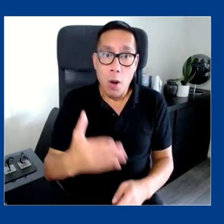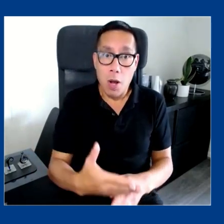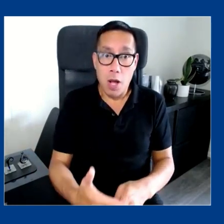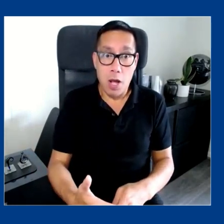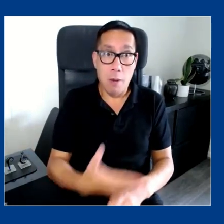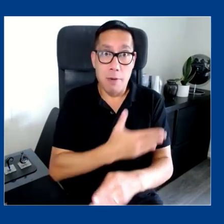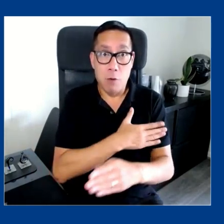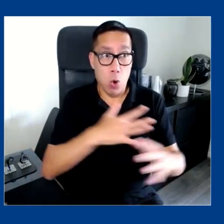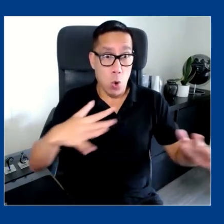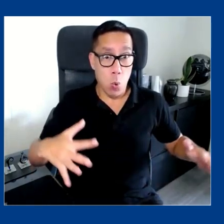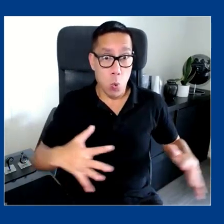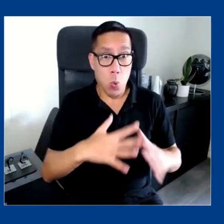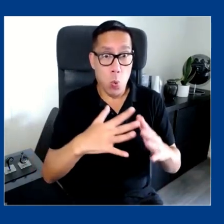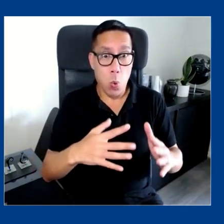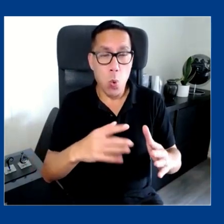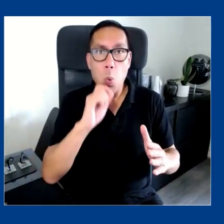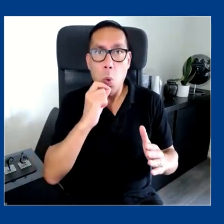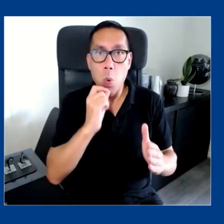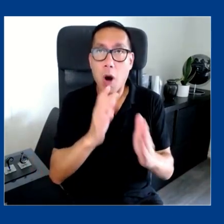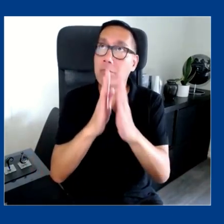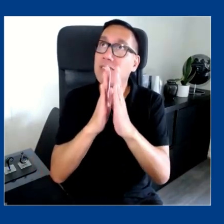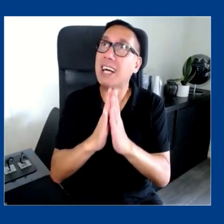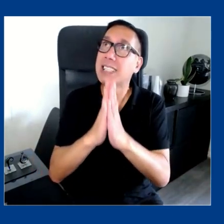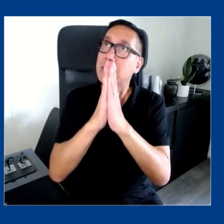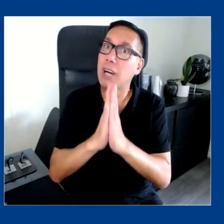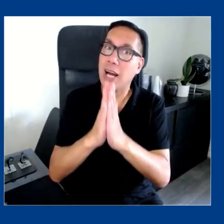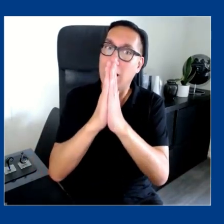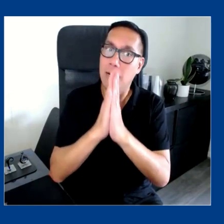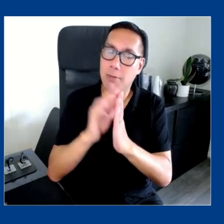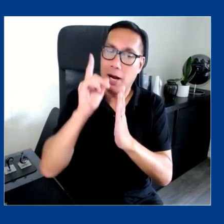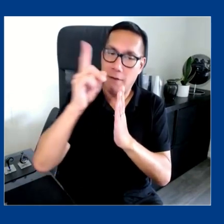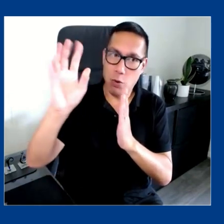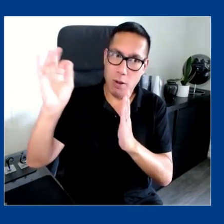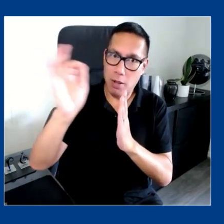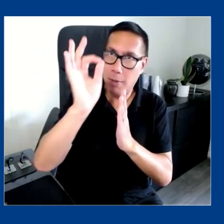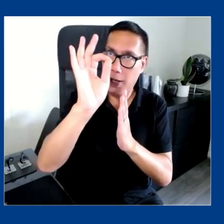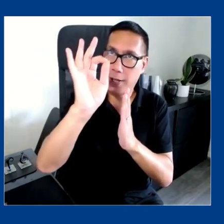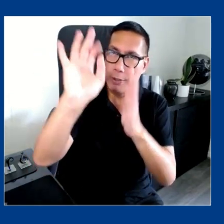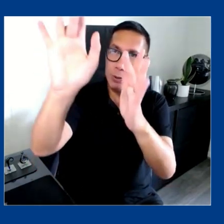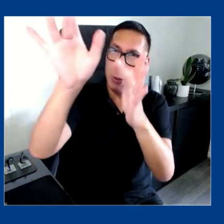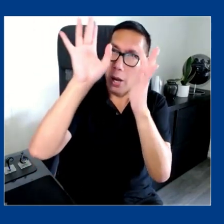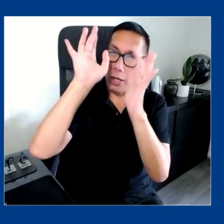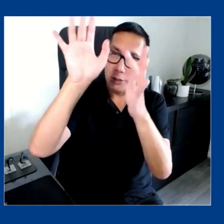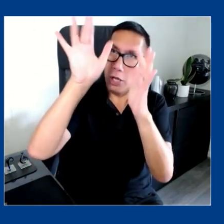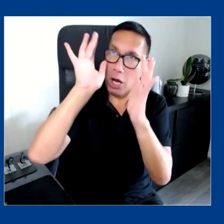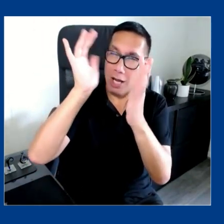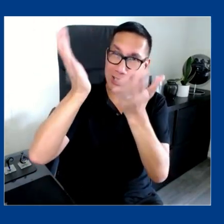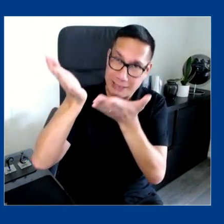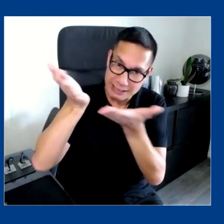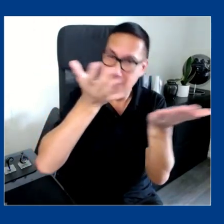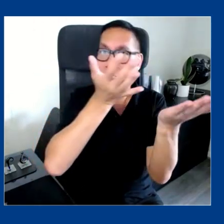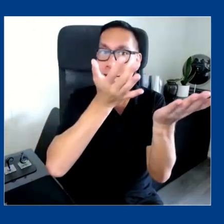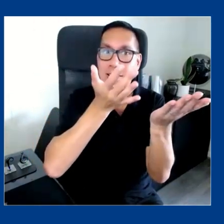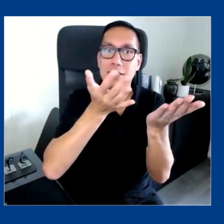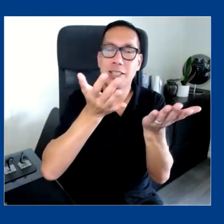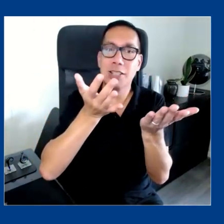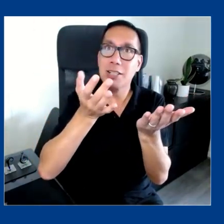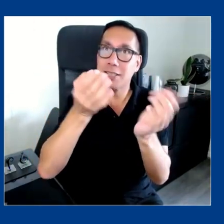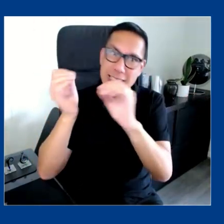before they prayed to the ancestor, to the enlightening one, to allow the bees to come out and just